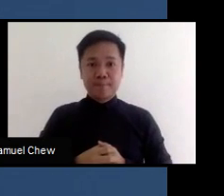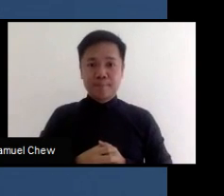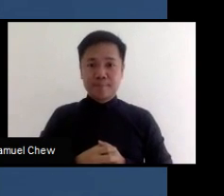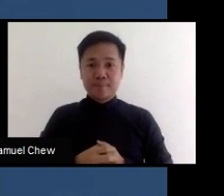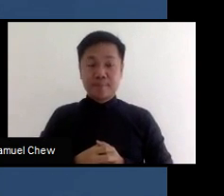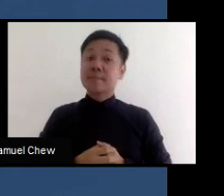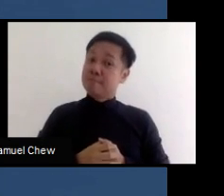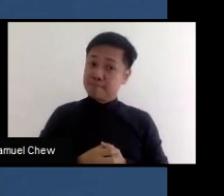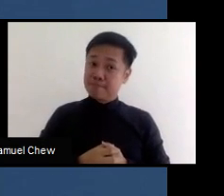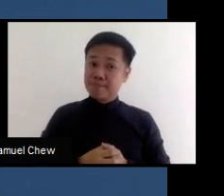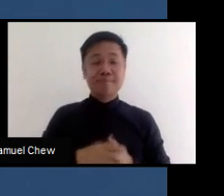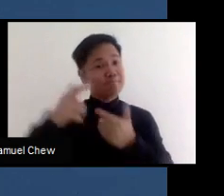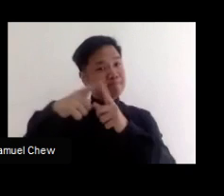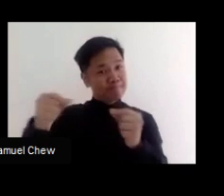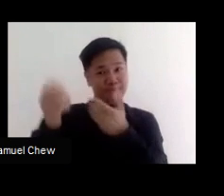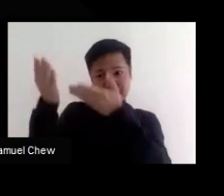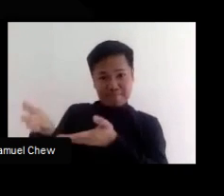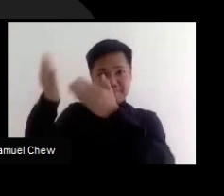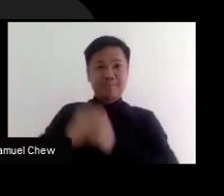Japan, you have the floor.